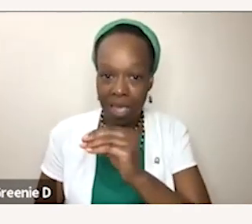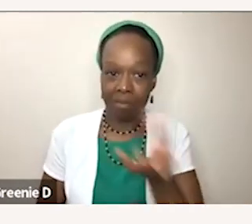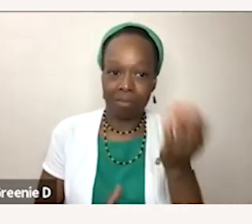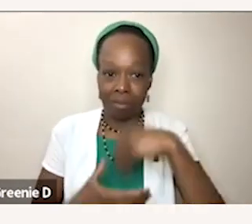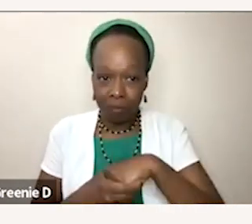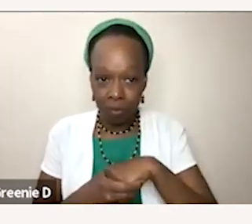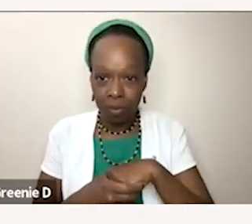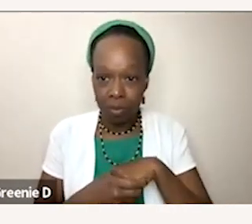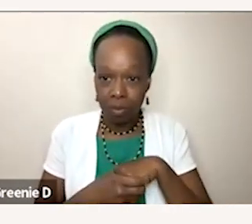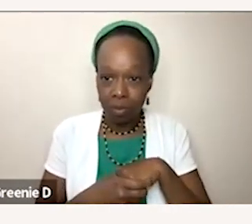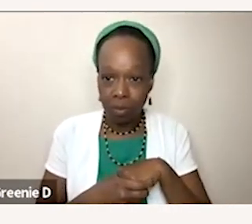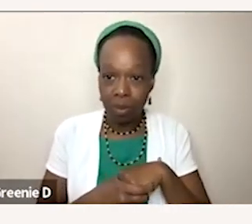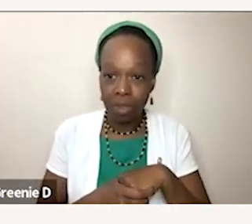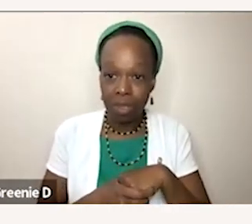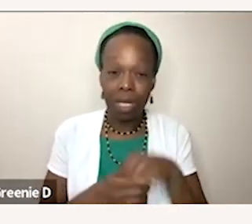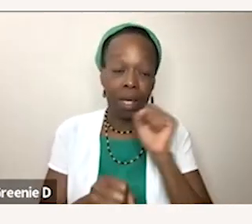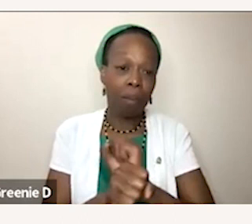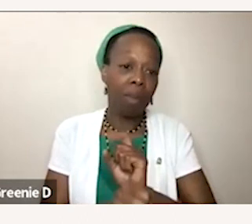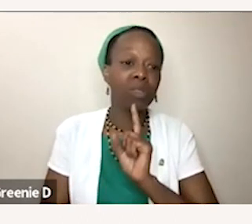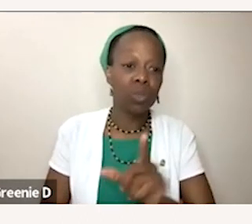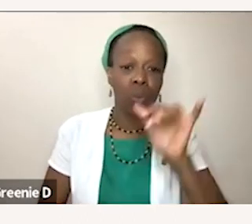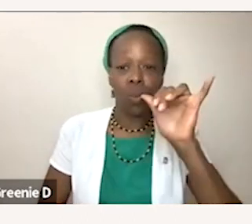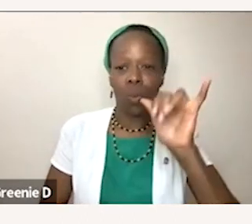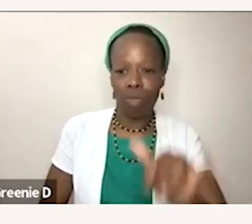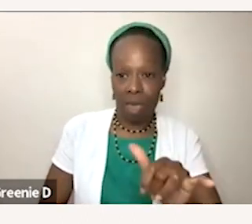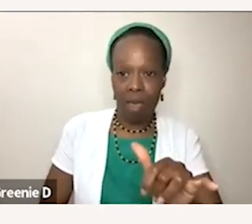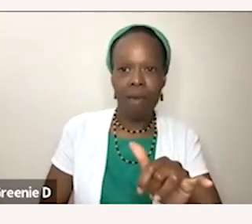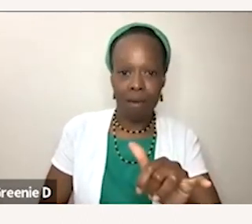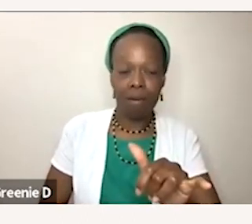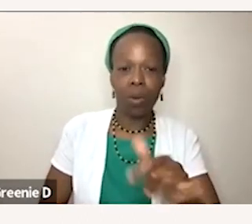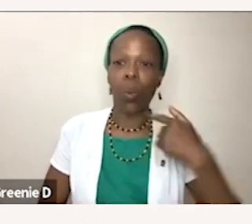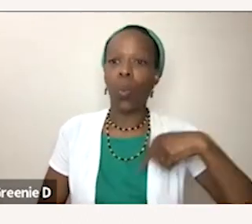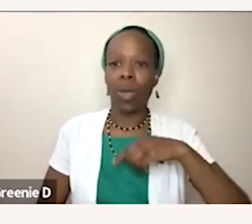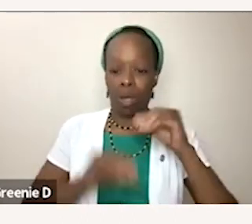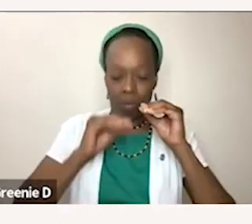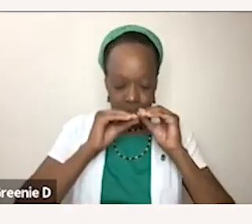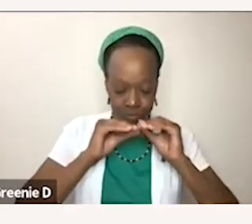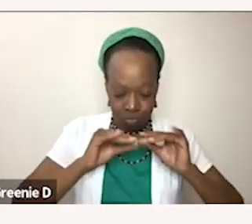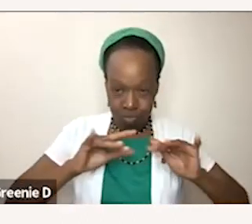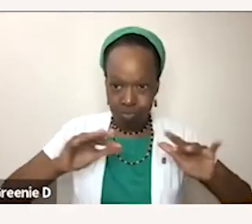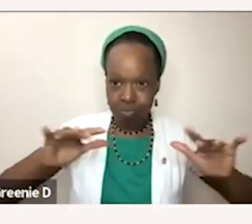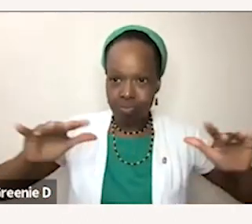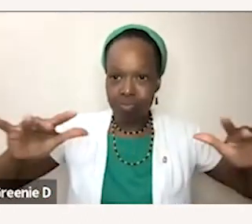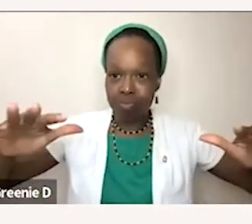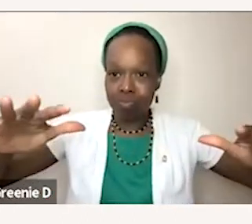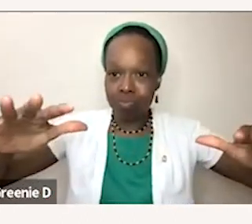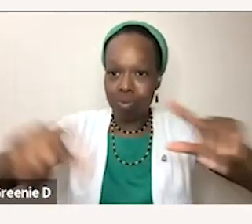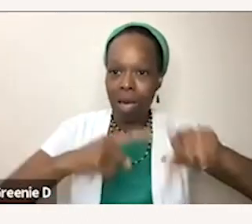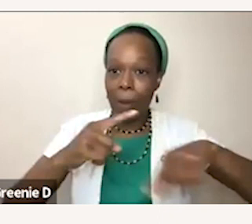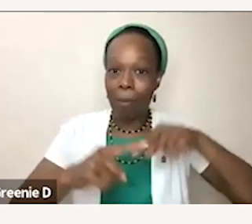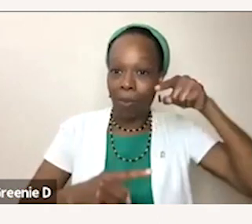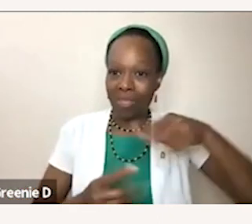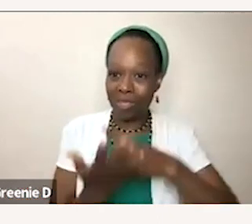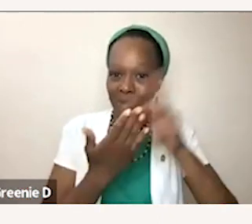and making sure that we're spreading the word about the Just Say Hi